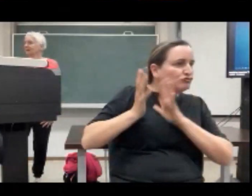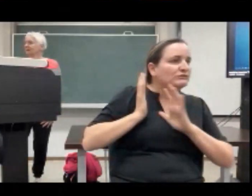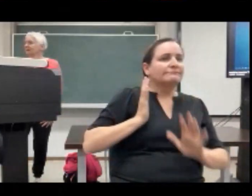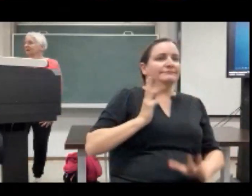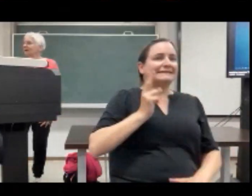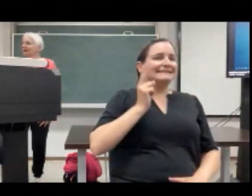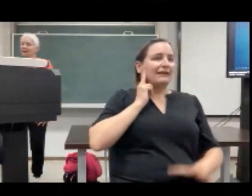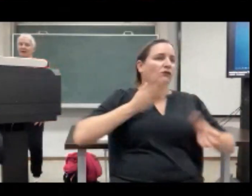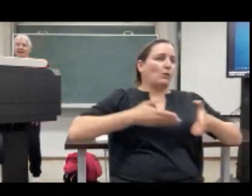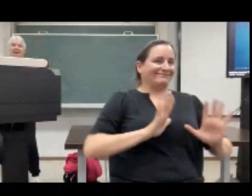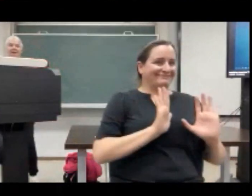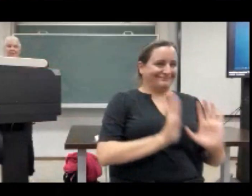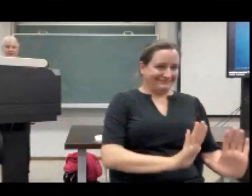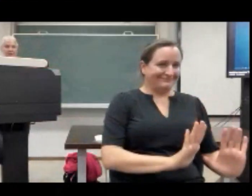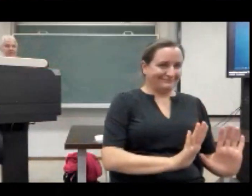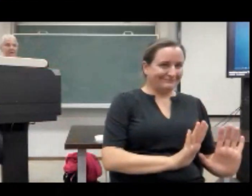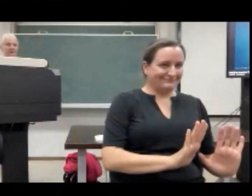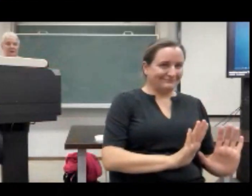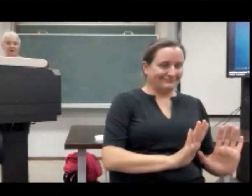Okay.